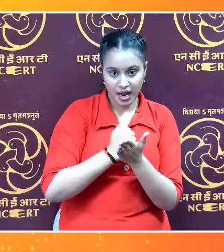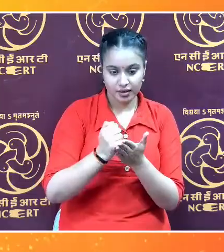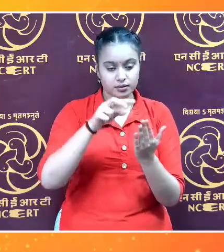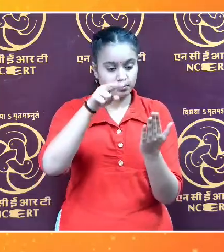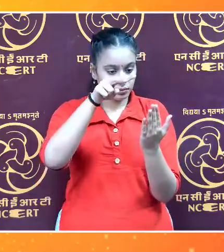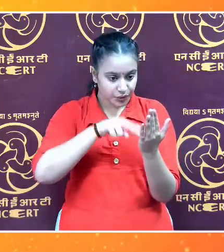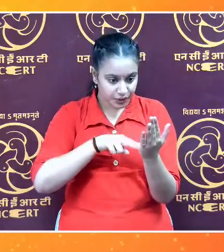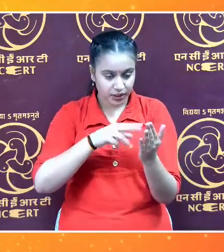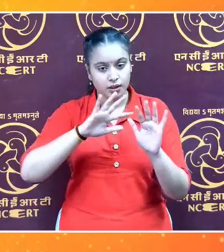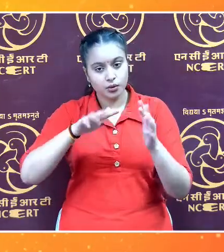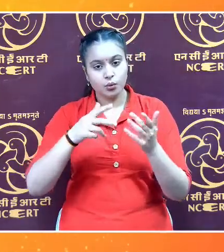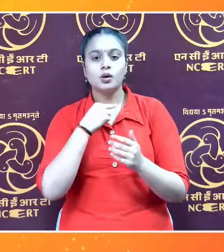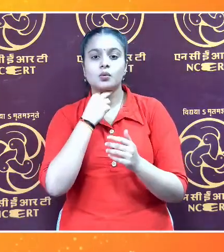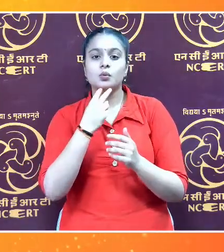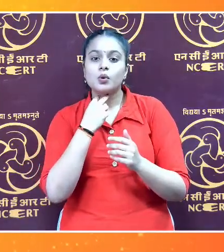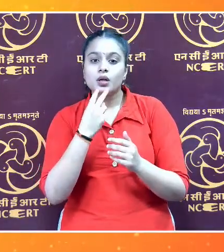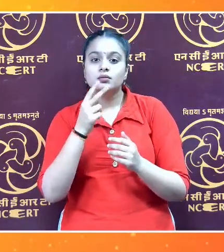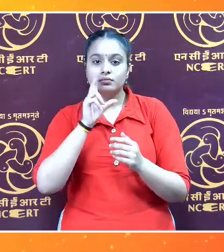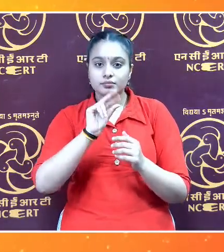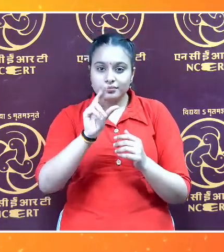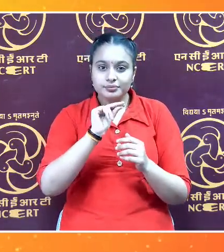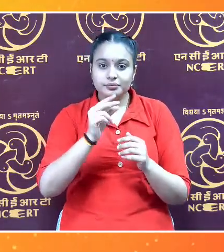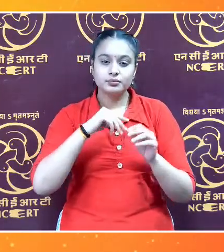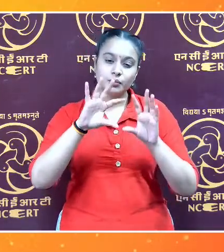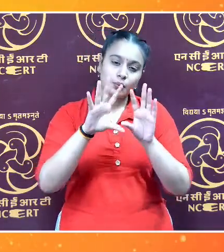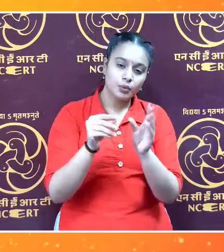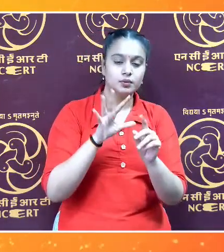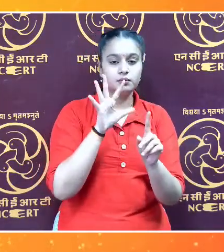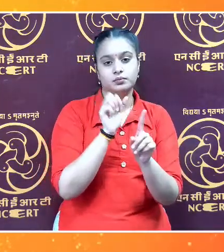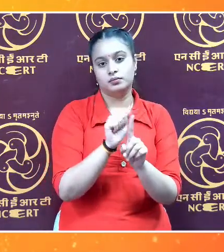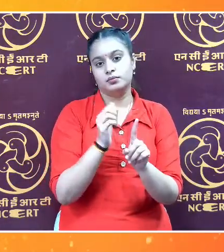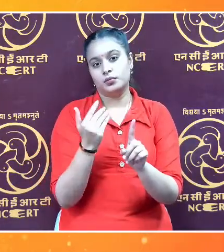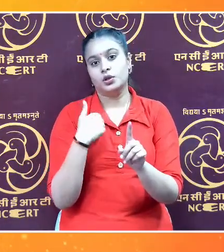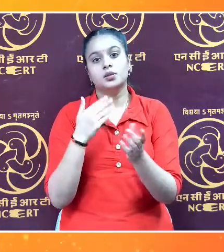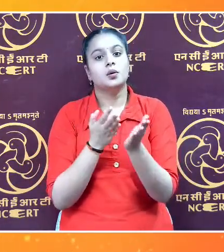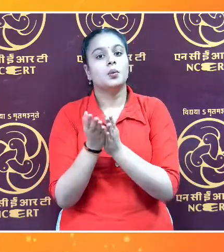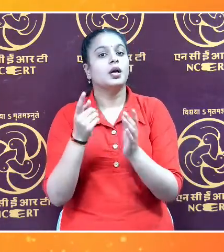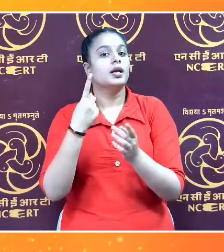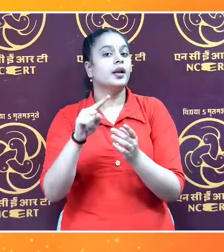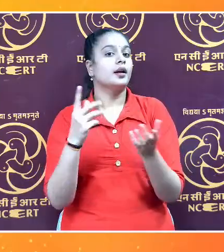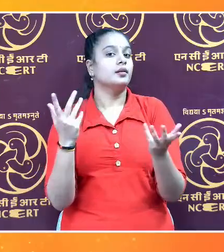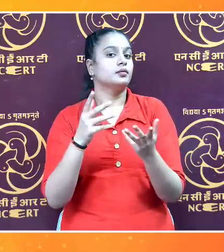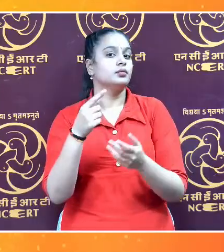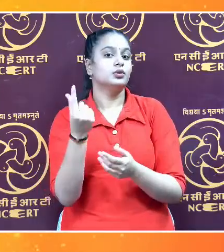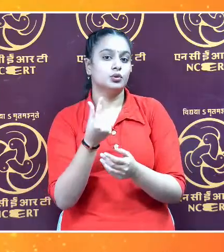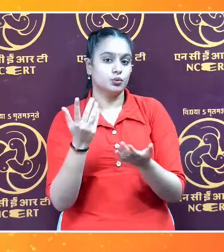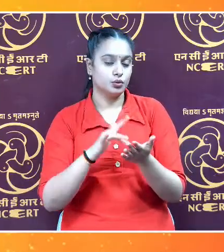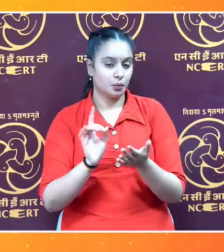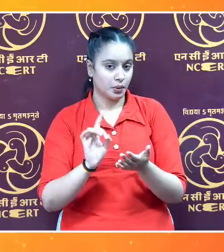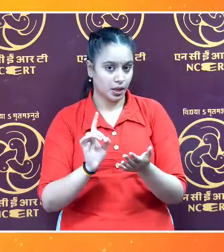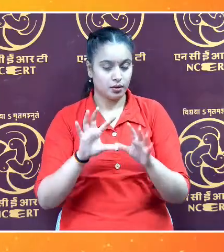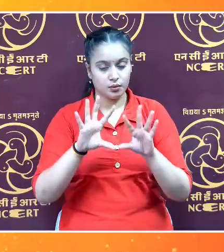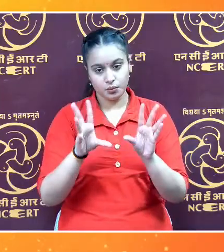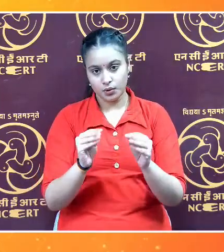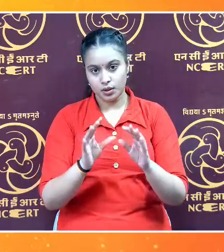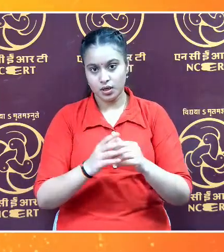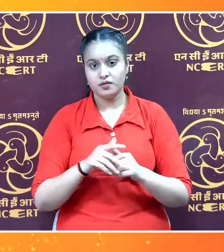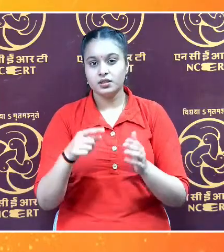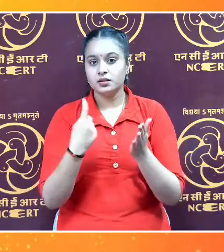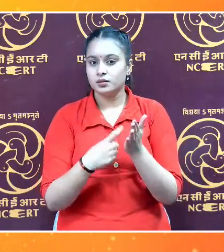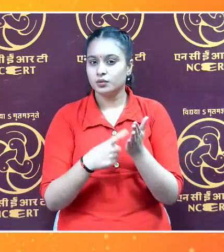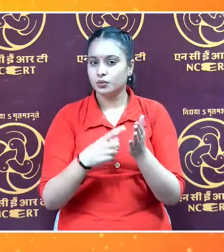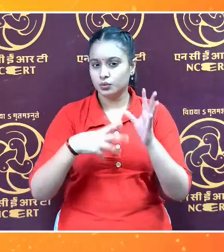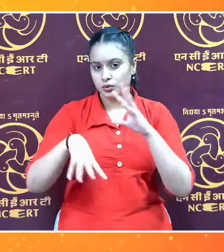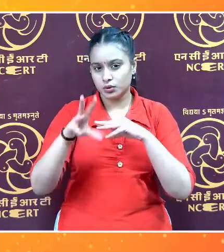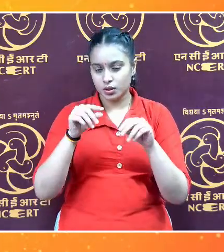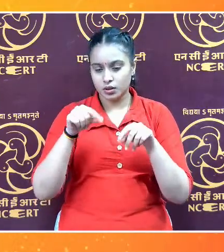reading, we will be able to identify what is the right form of verb we can use. Right. So we have learned some rules. Now here I'm